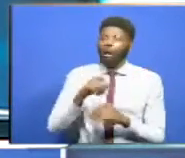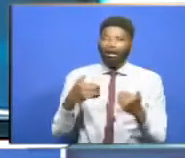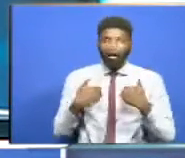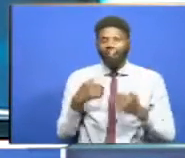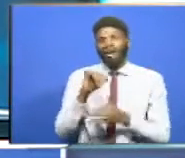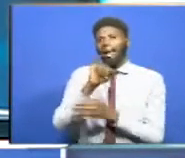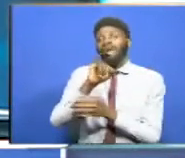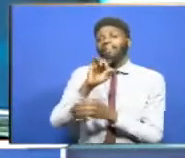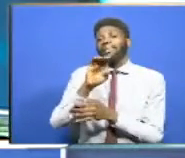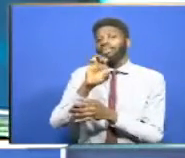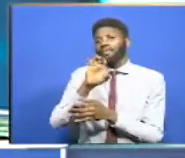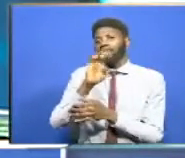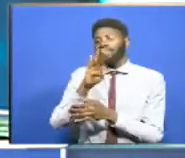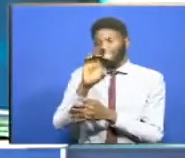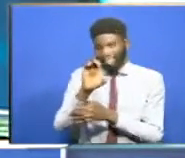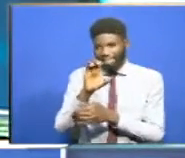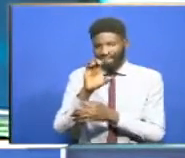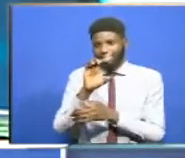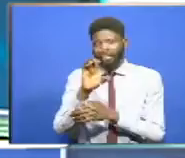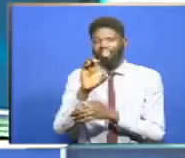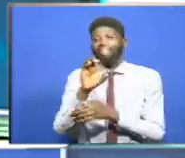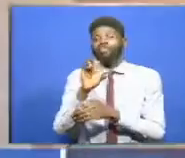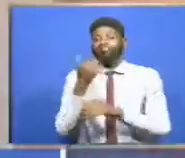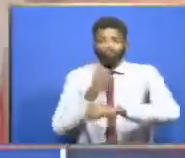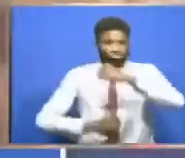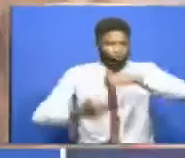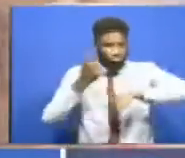body should be in place 18 months to the polls.